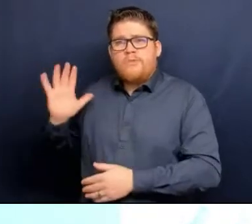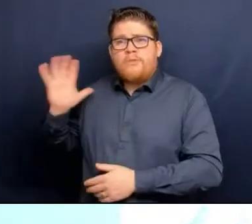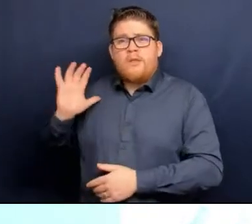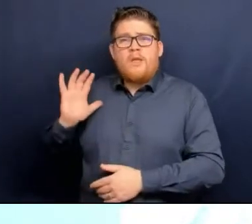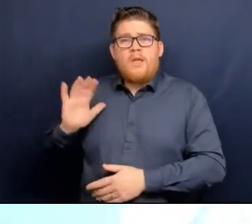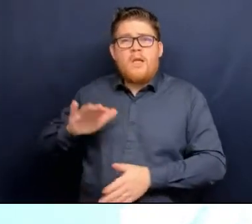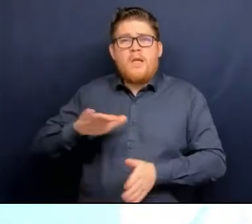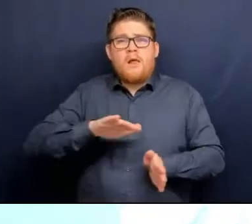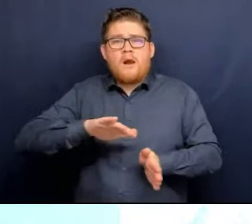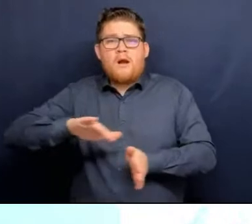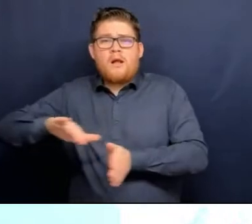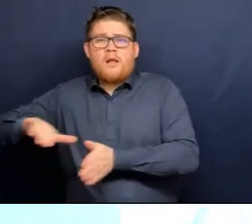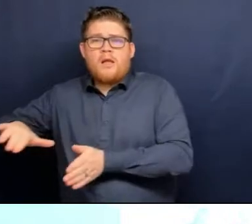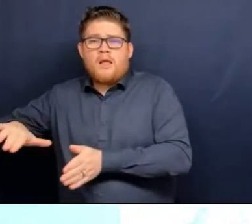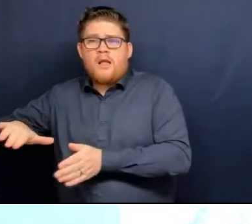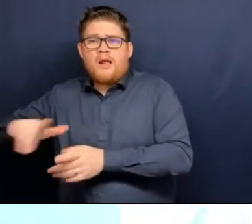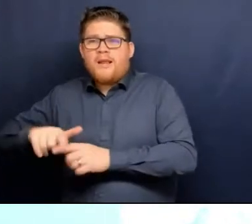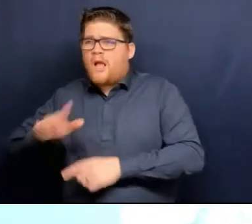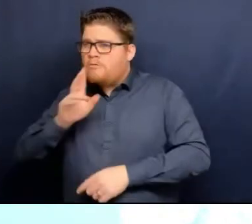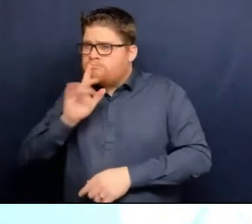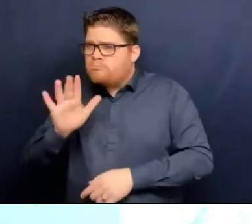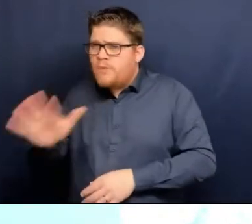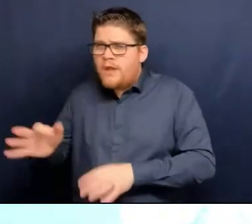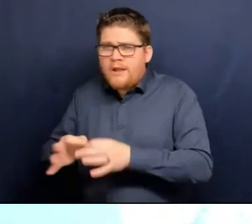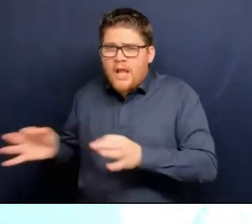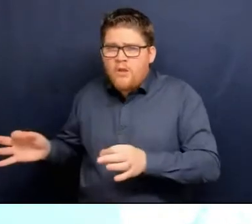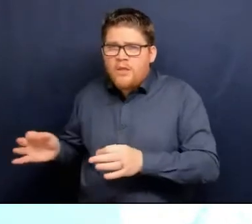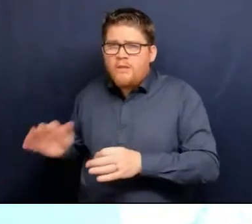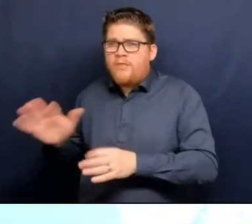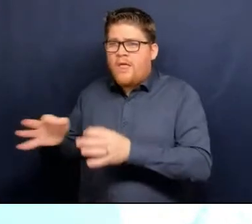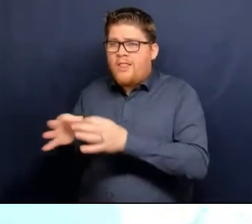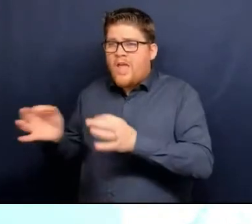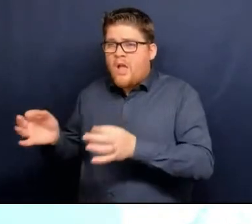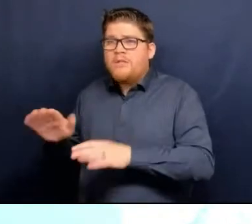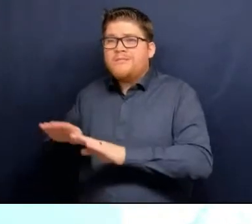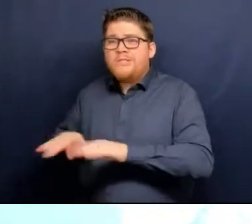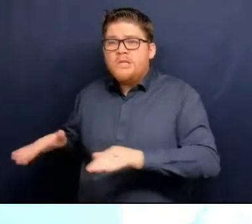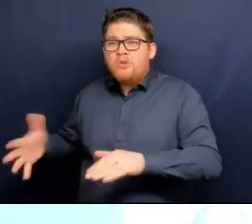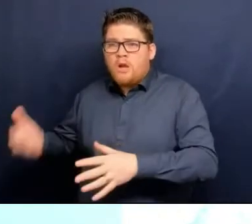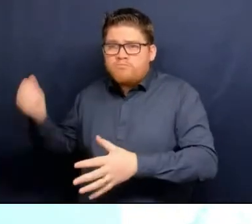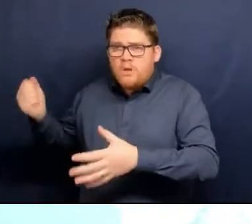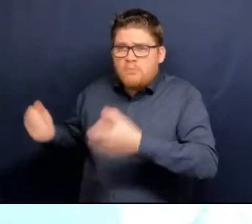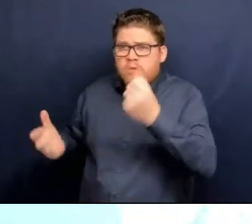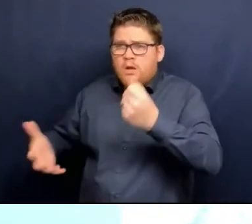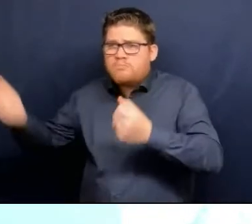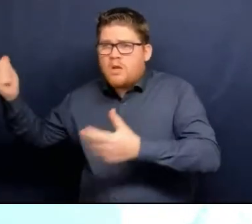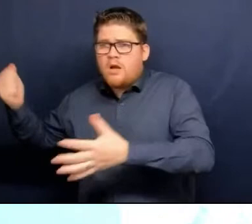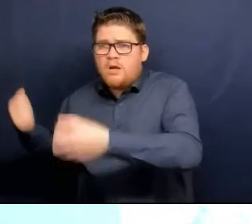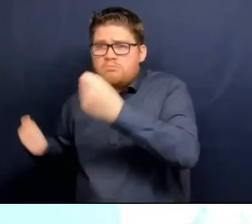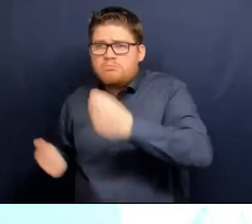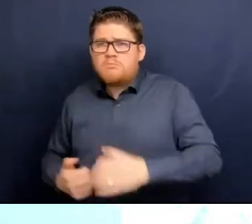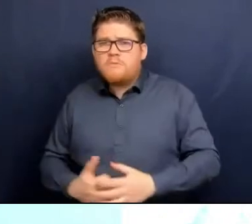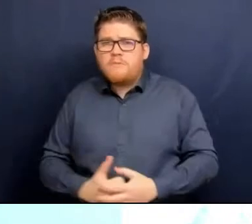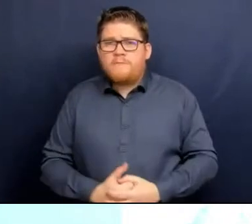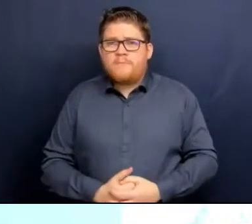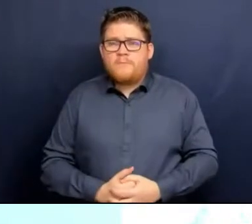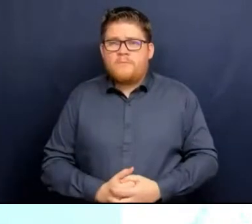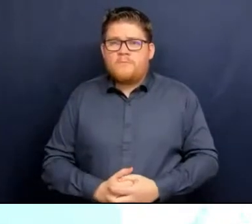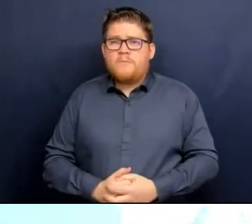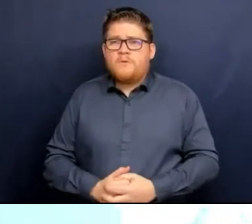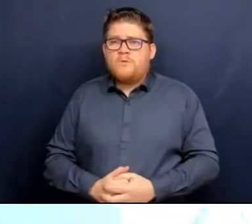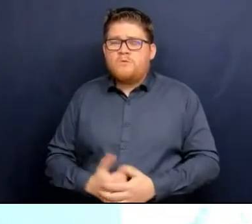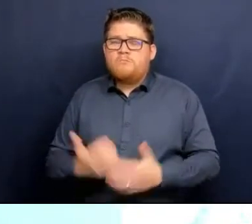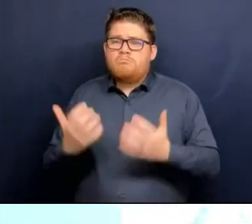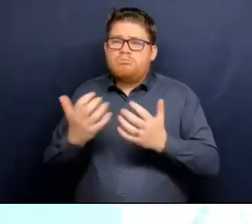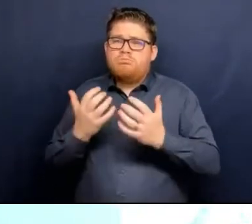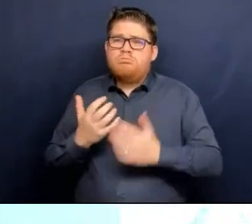our communities. It's important to look at our history to understand the steps that are being taken